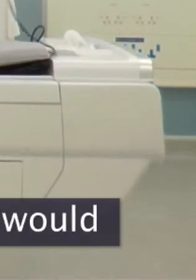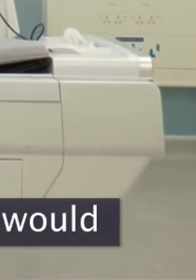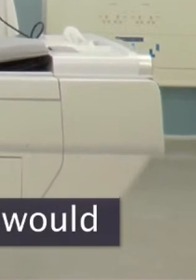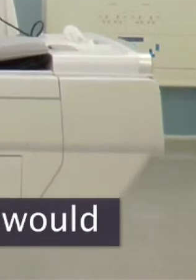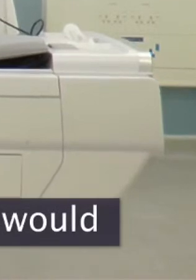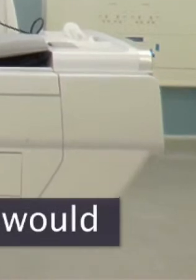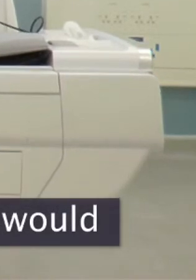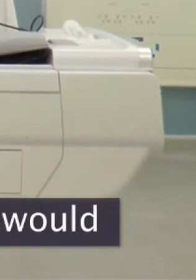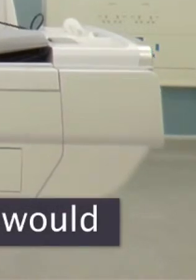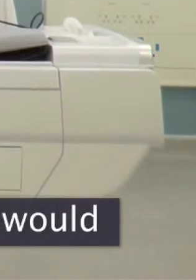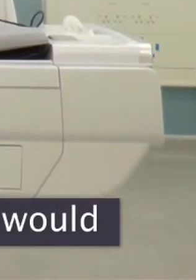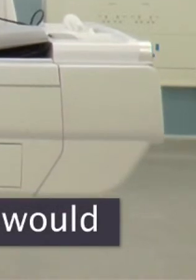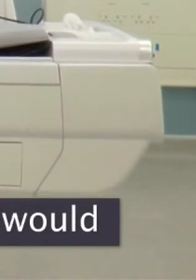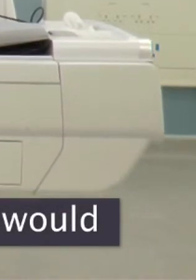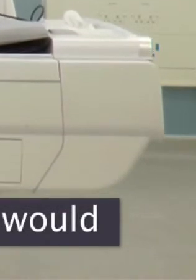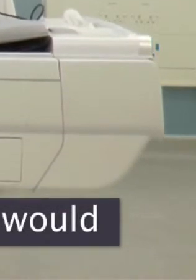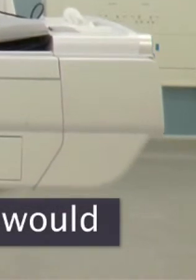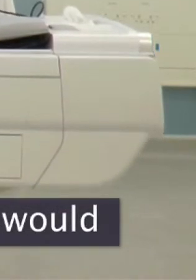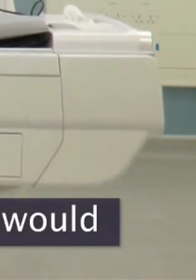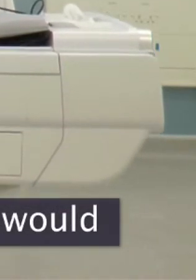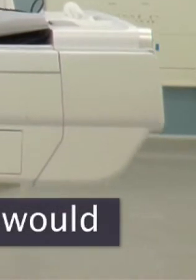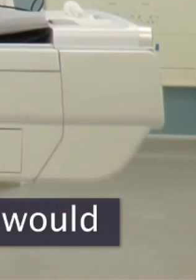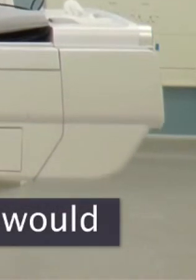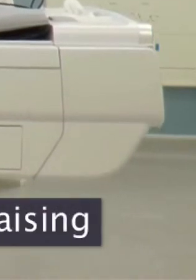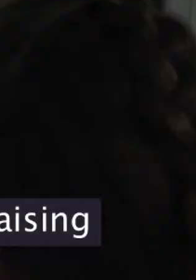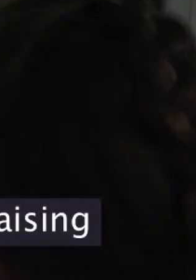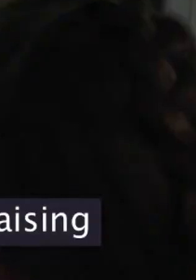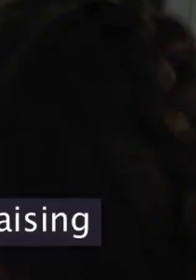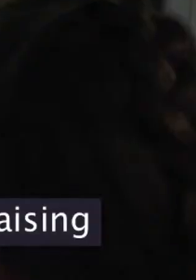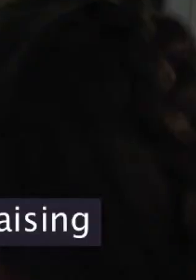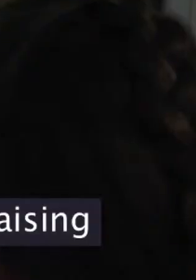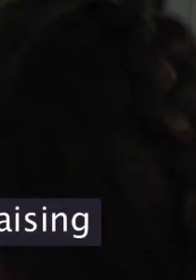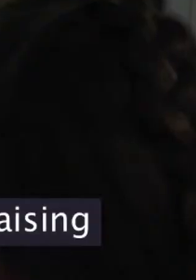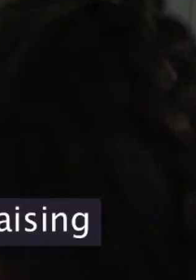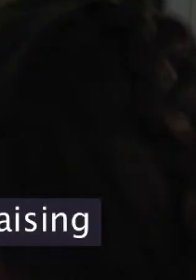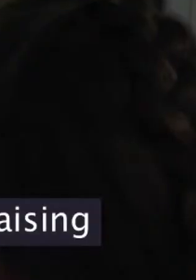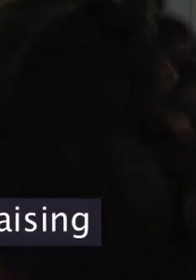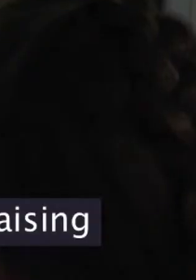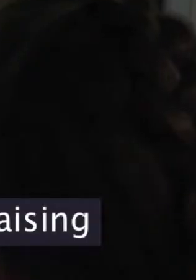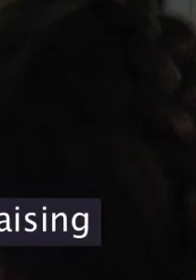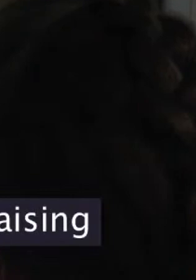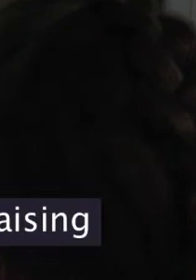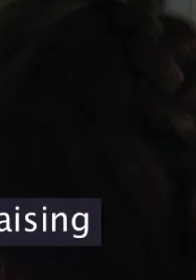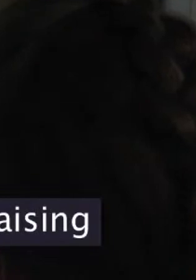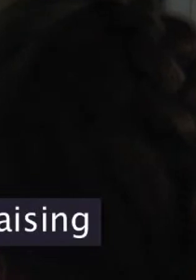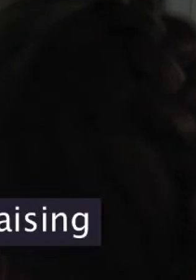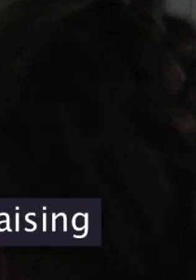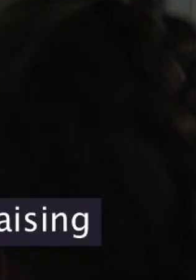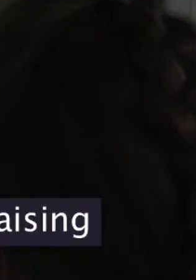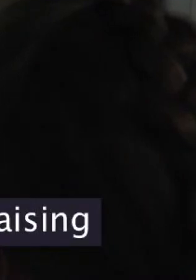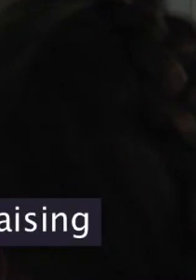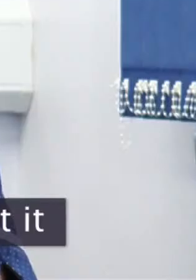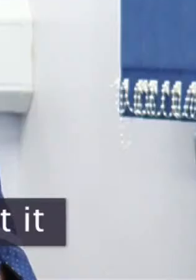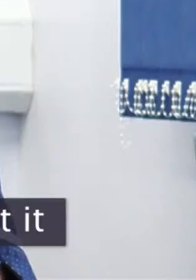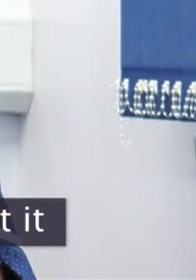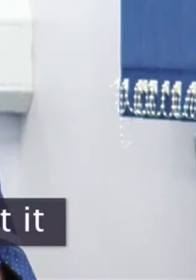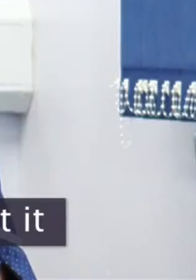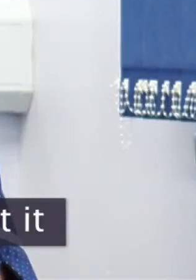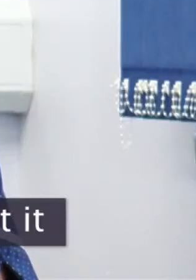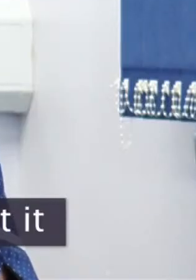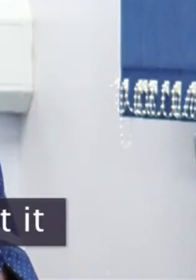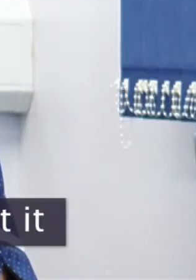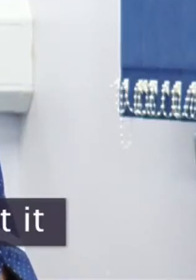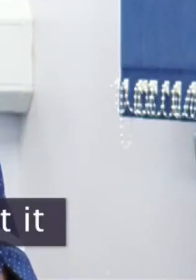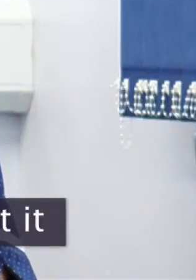really timely. And one of the criticisms that we would get as an organisation is that time lag between raising